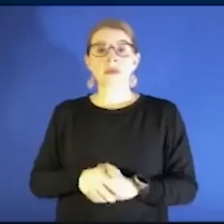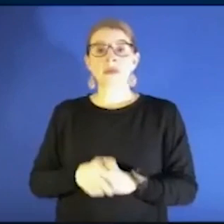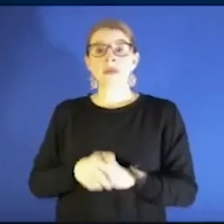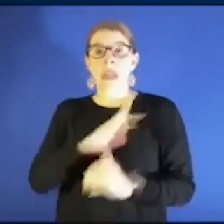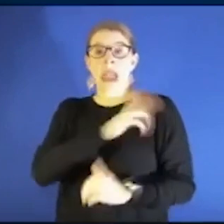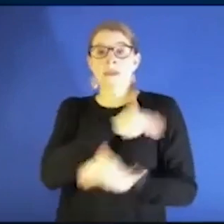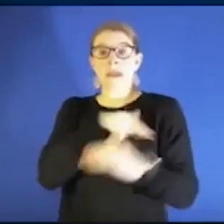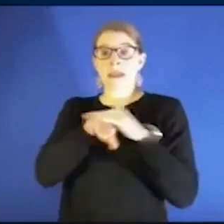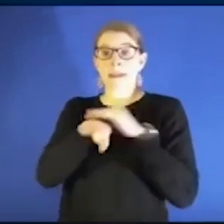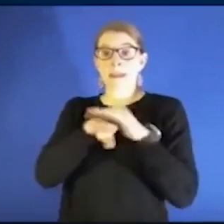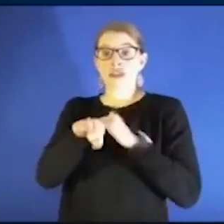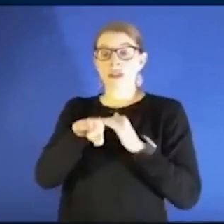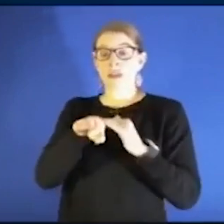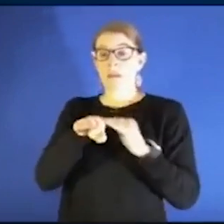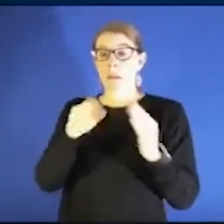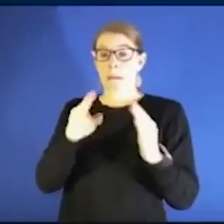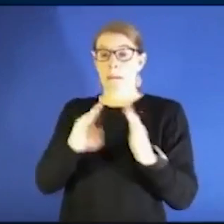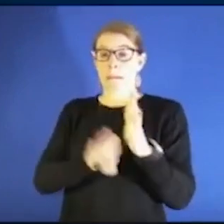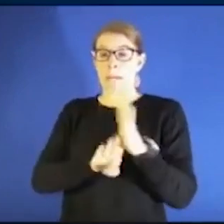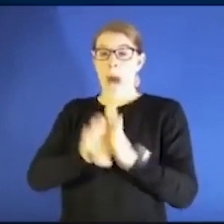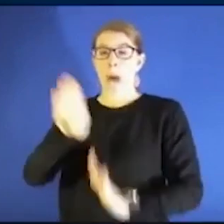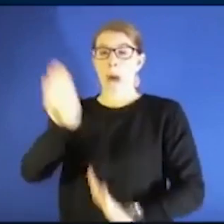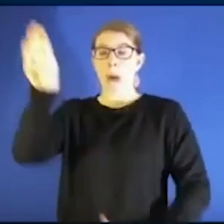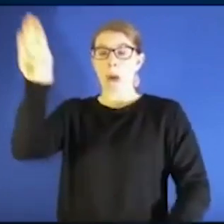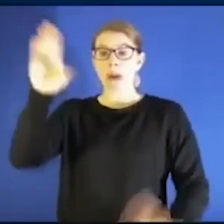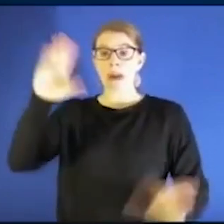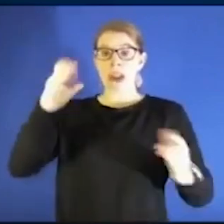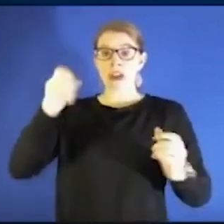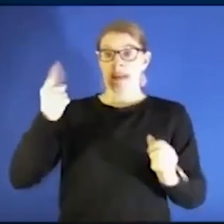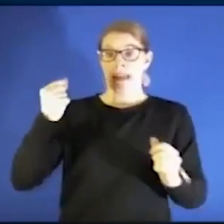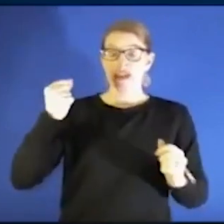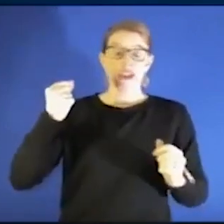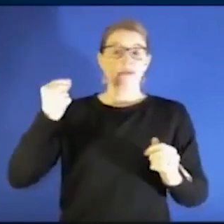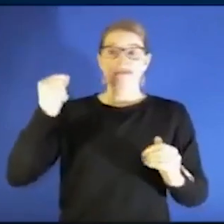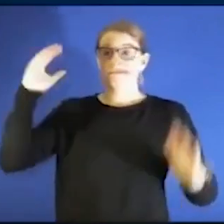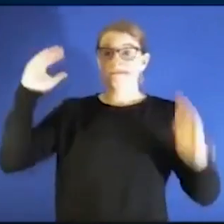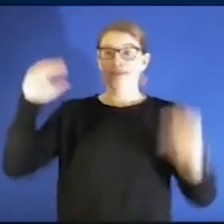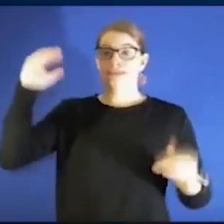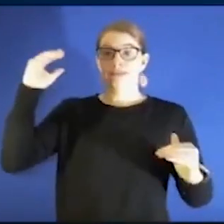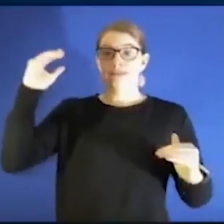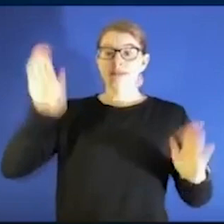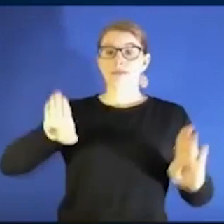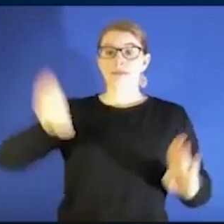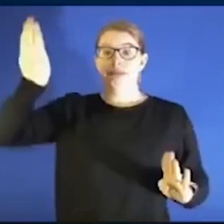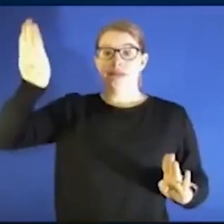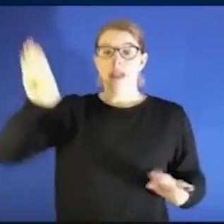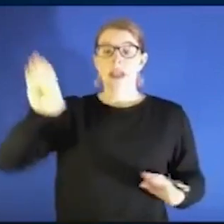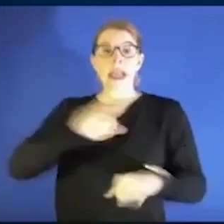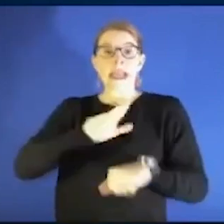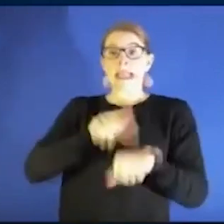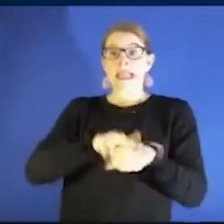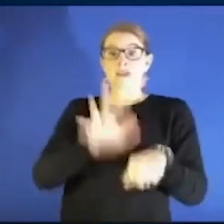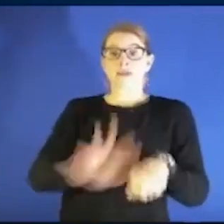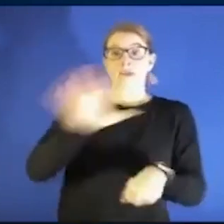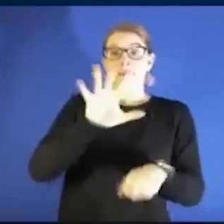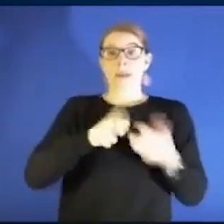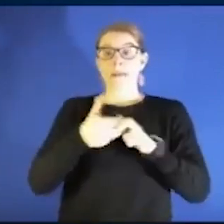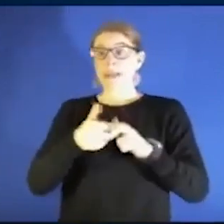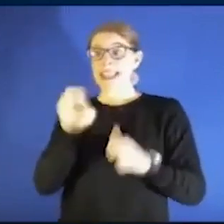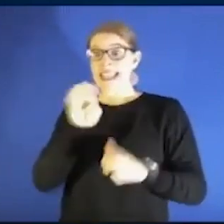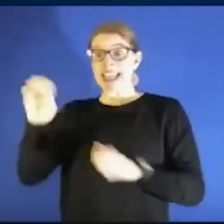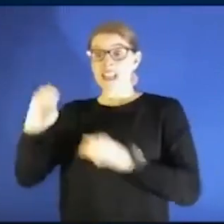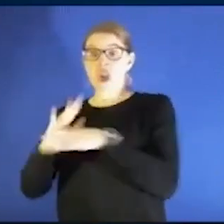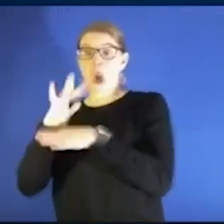higher than they have ever been. And right now, because this is a nationwide problem, even if things start to get better on the East Coast, we're